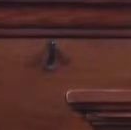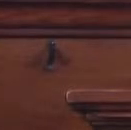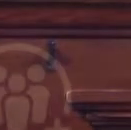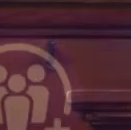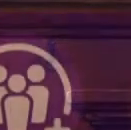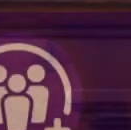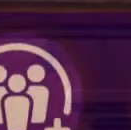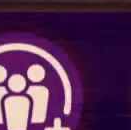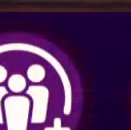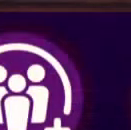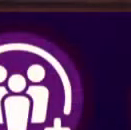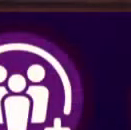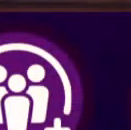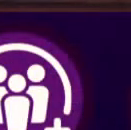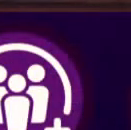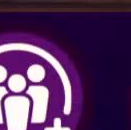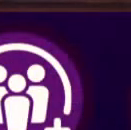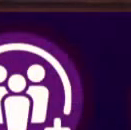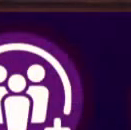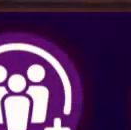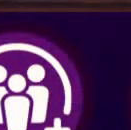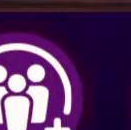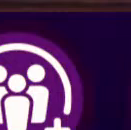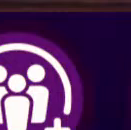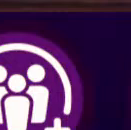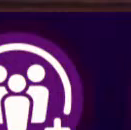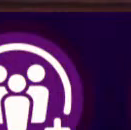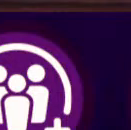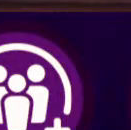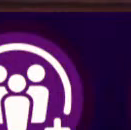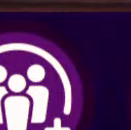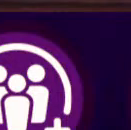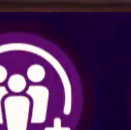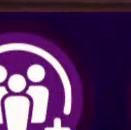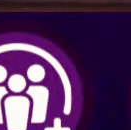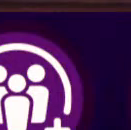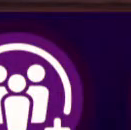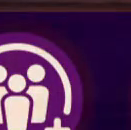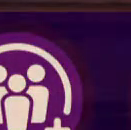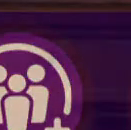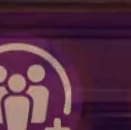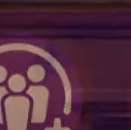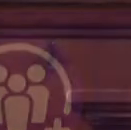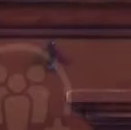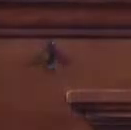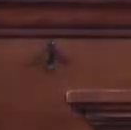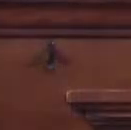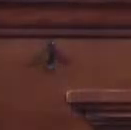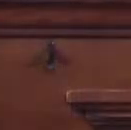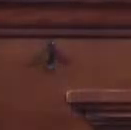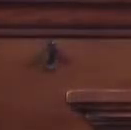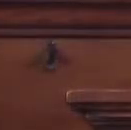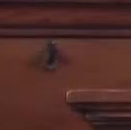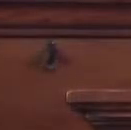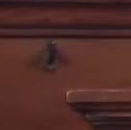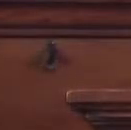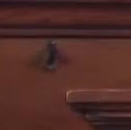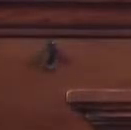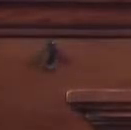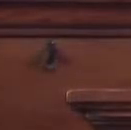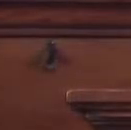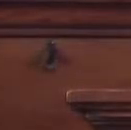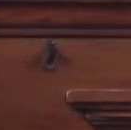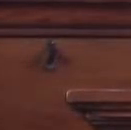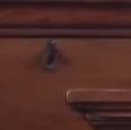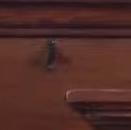before we even dared to put our hand in our wallet, you gave to us first. So God, just thank you for how much